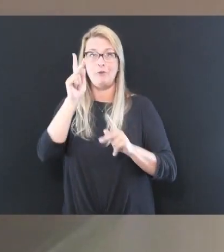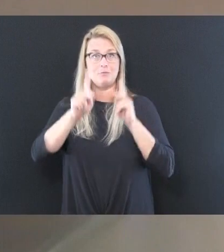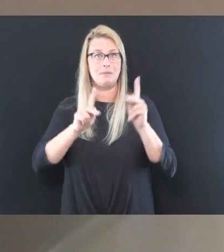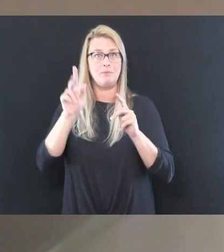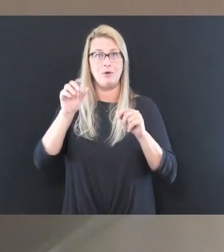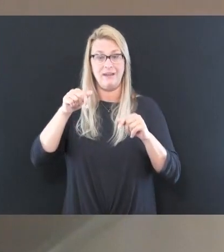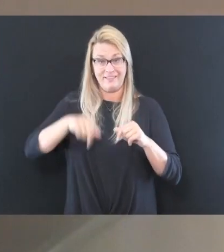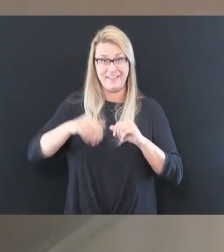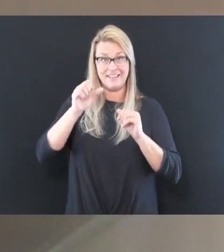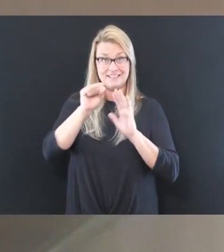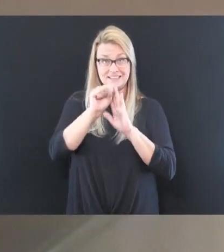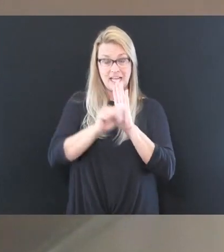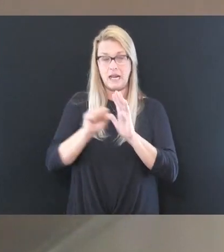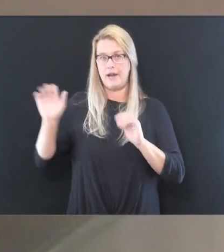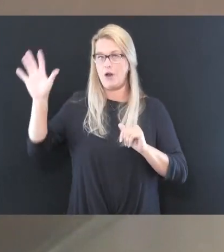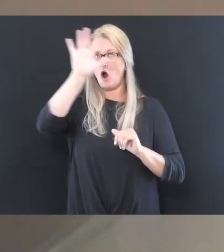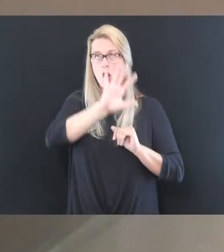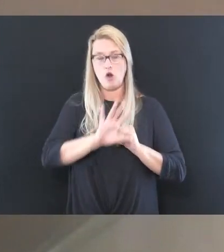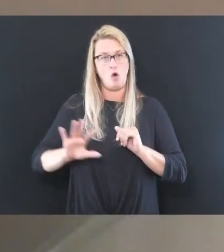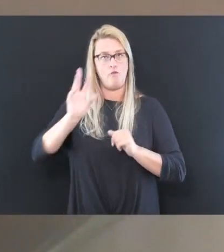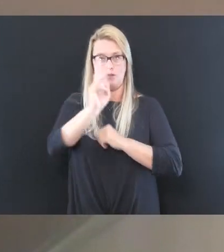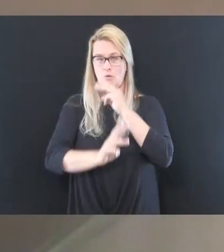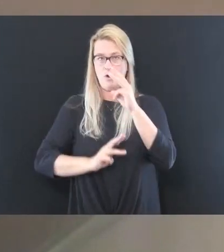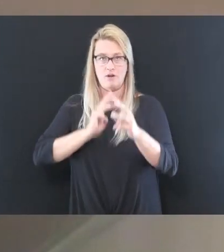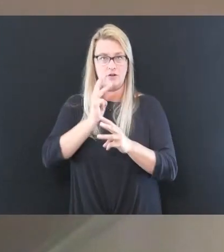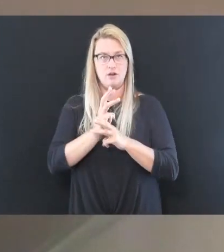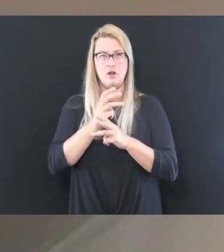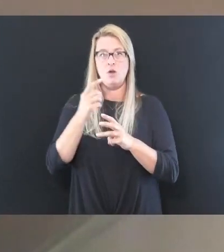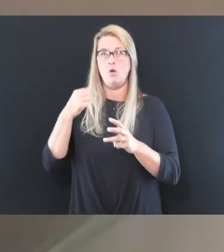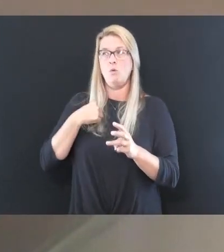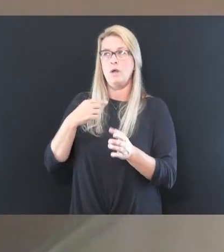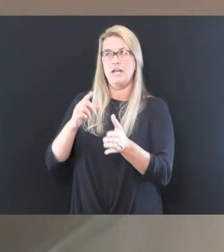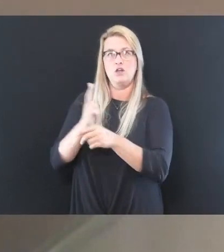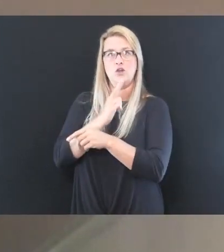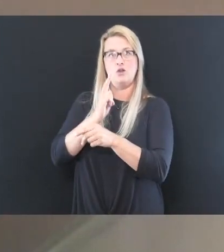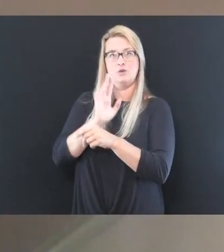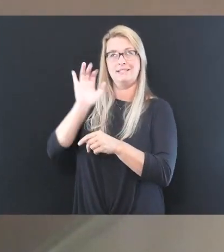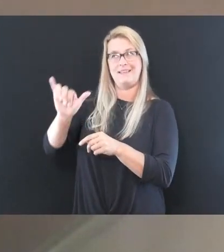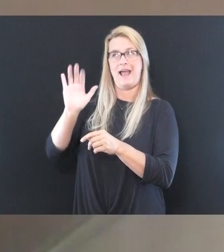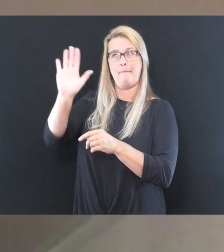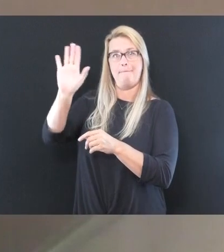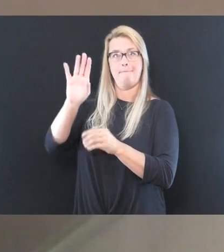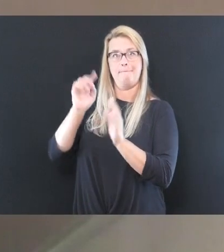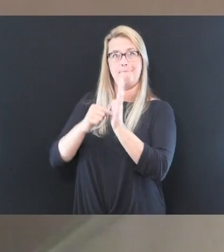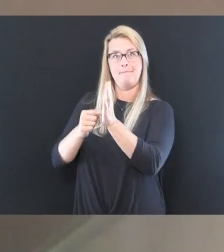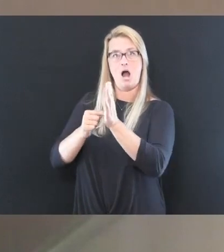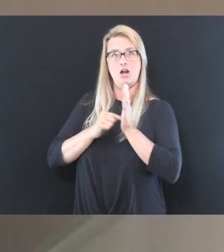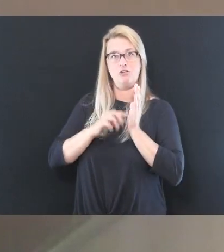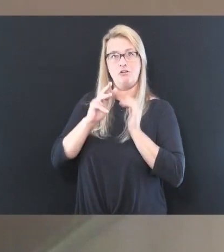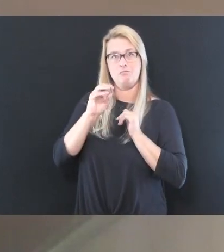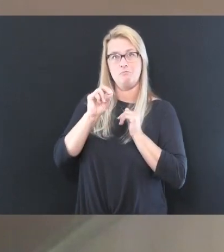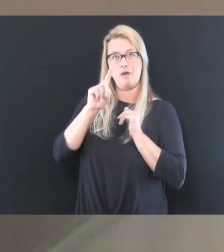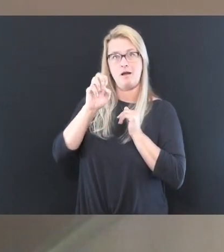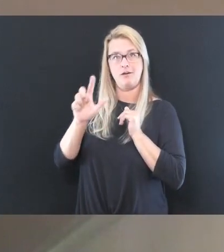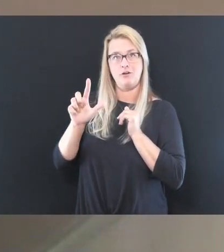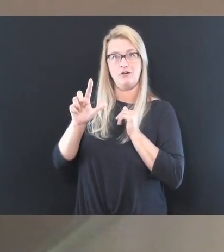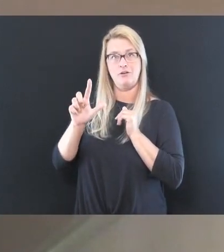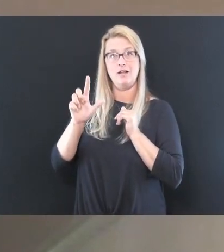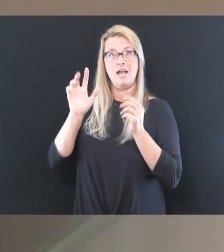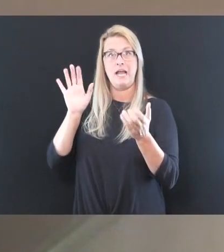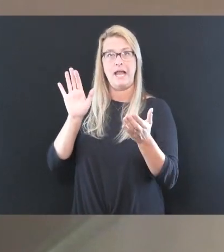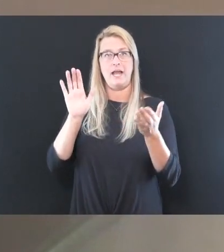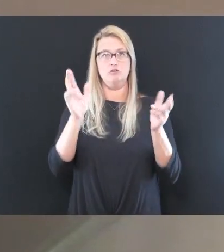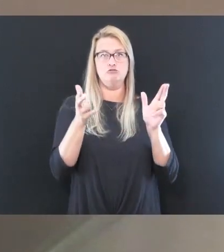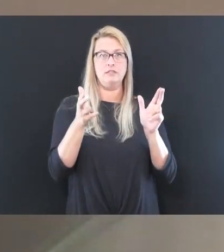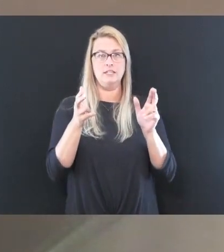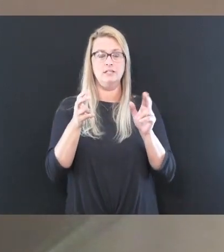world. We have recently tweaked that model to not just include an infection rate, which didn't take into